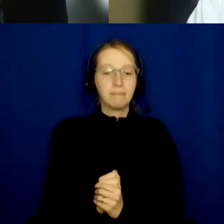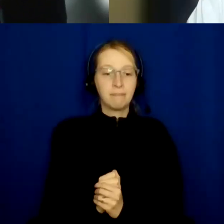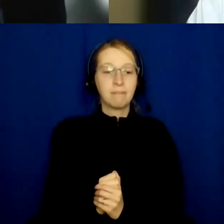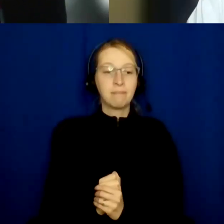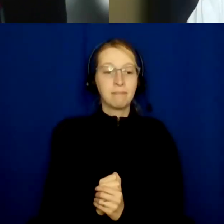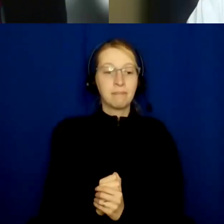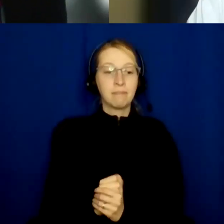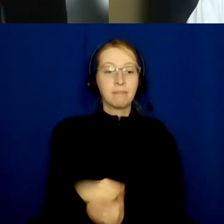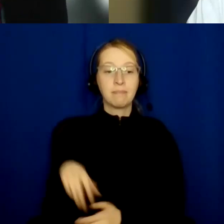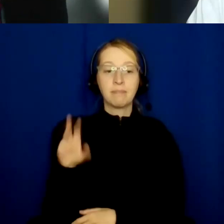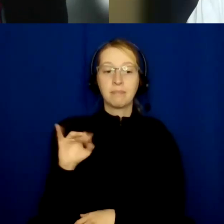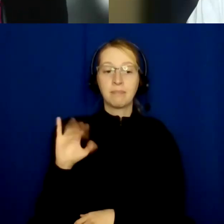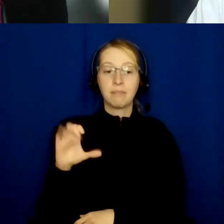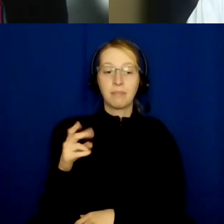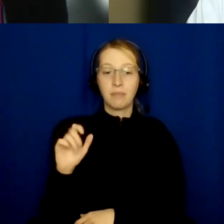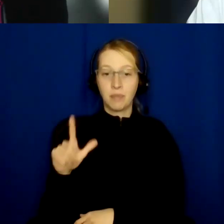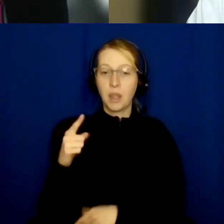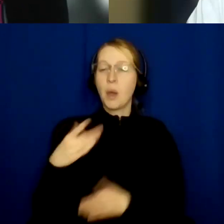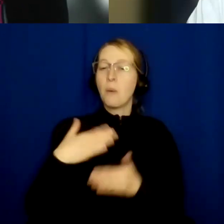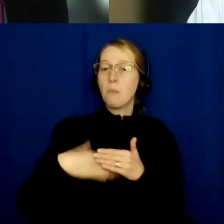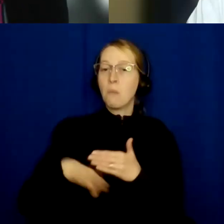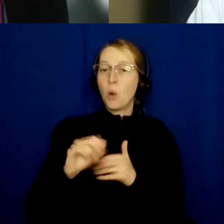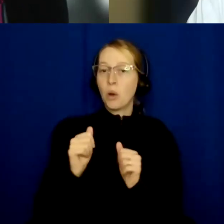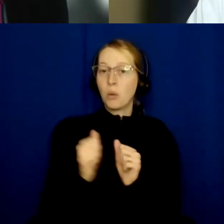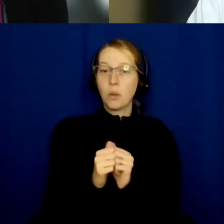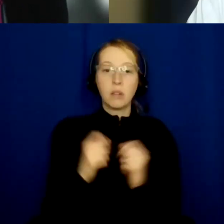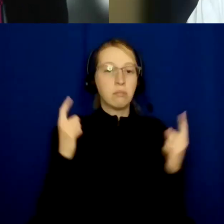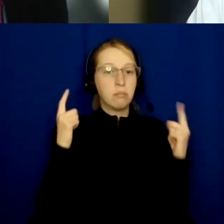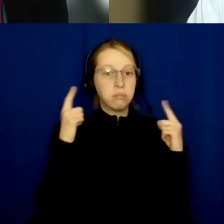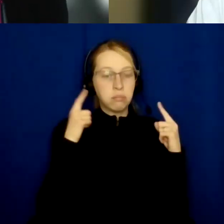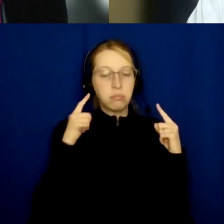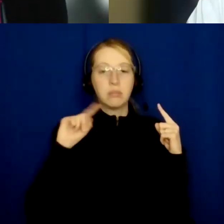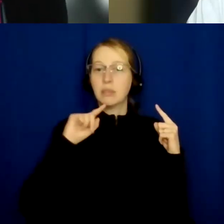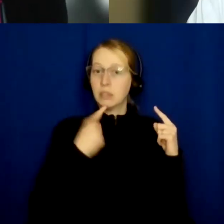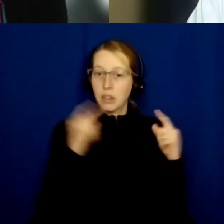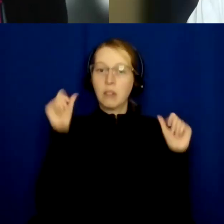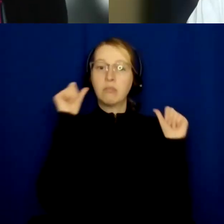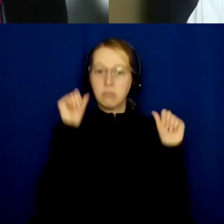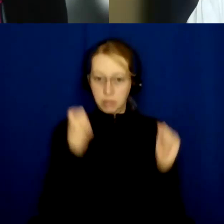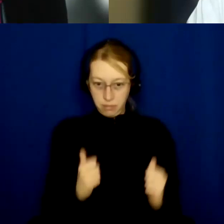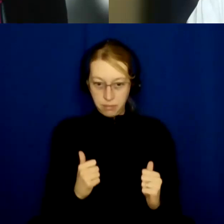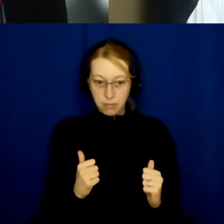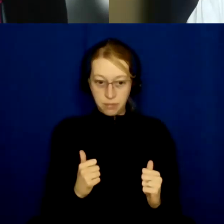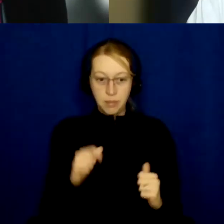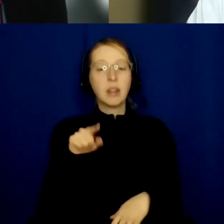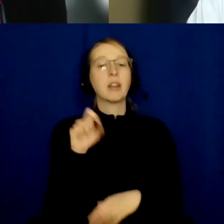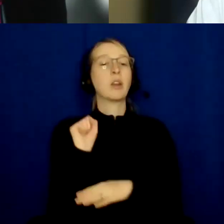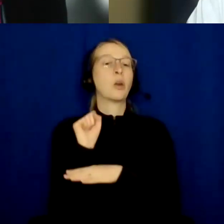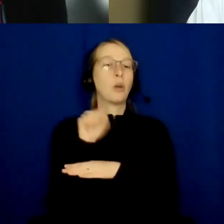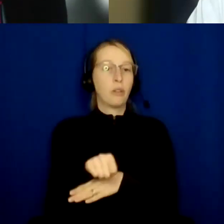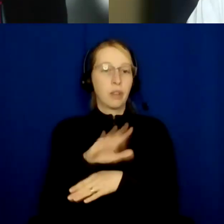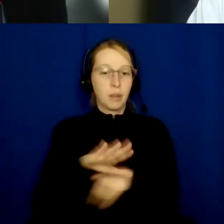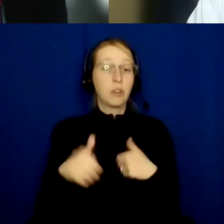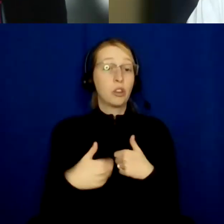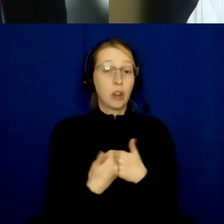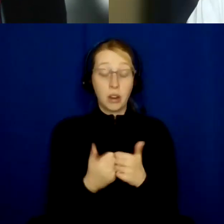Michael Currie was born with a bilateral profound hearing loss, and he overcame the challenges with the use